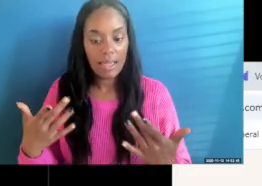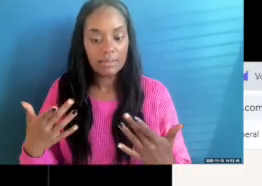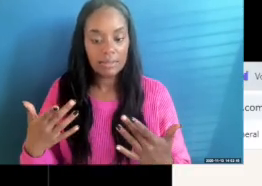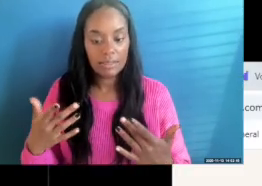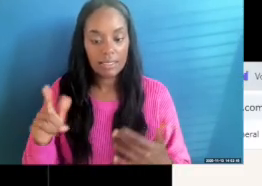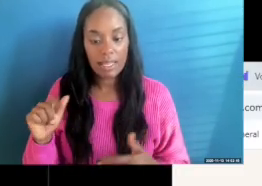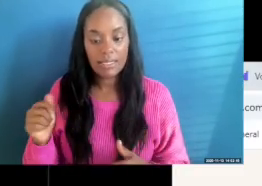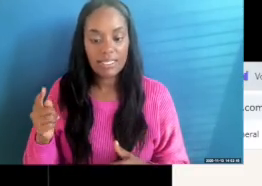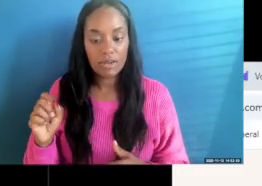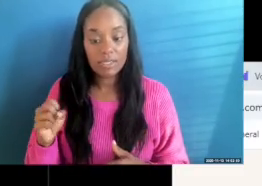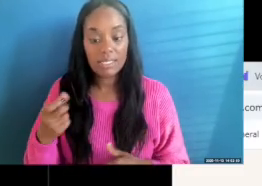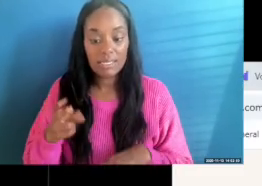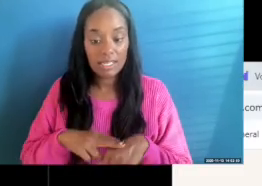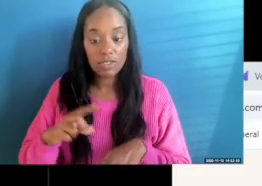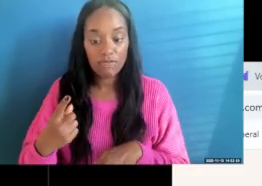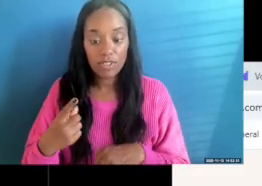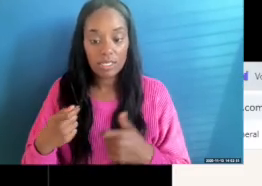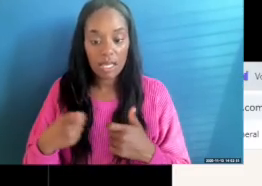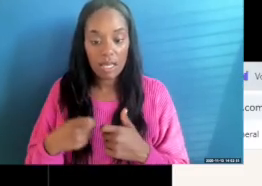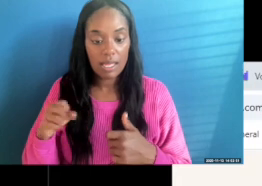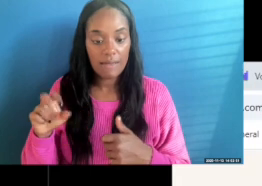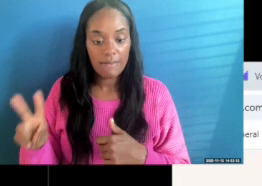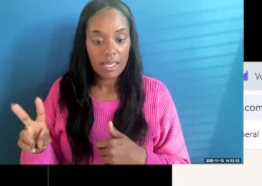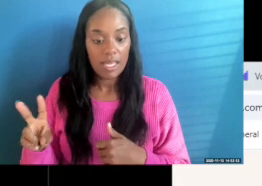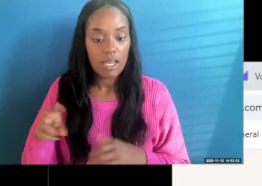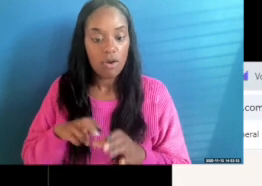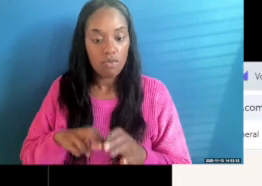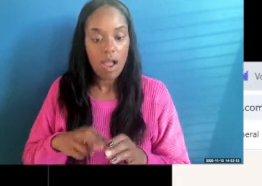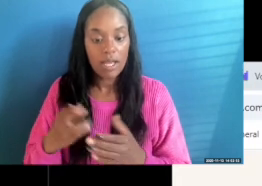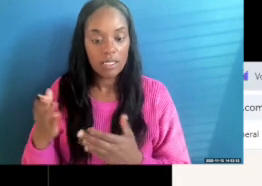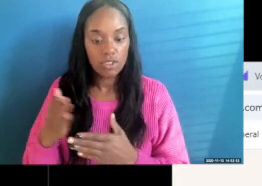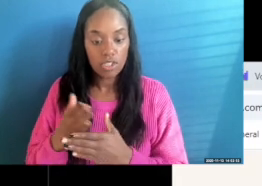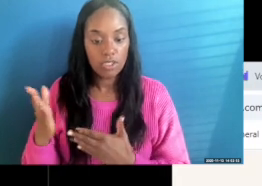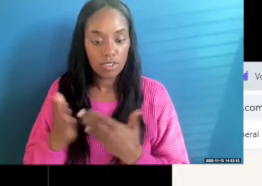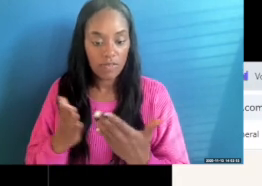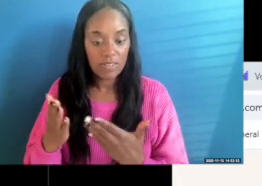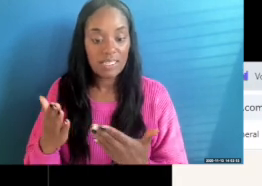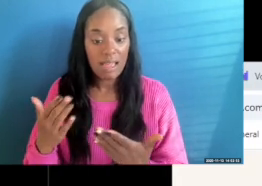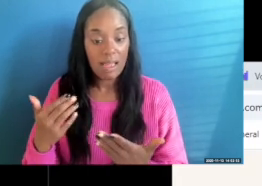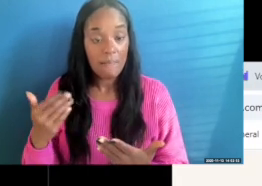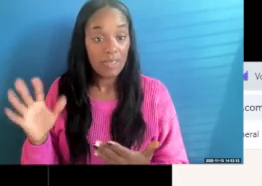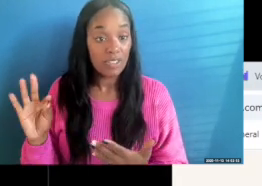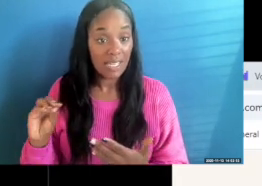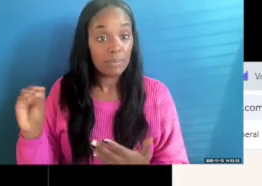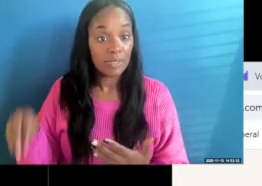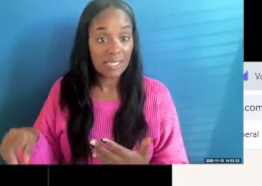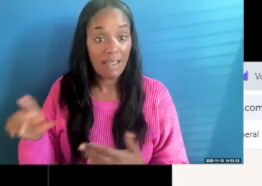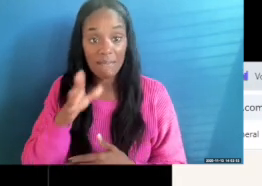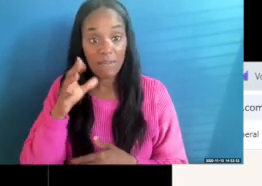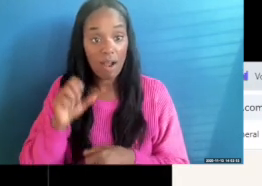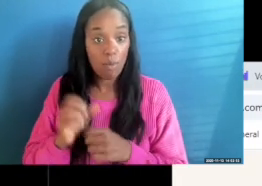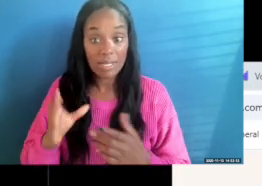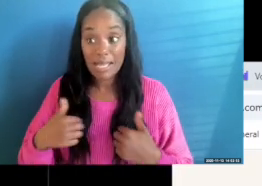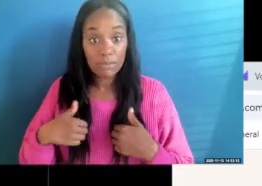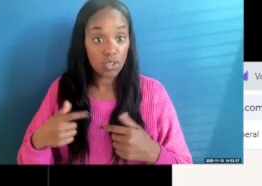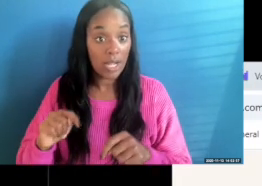One of the things that we've done at the LEAP Institute, you see a patch on my left shoulder, is we started the Green